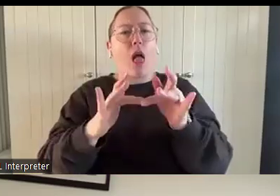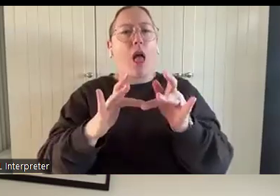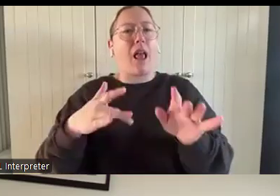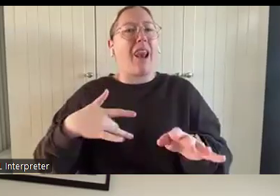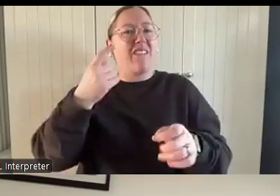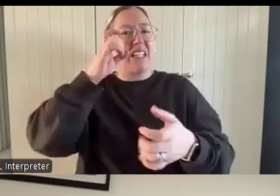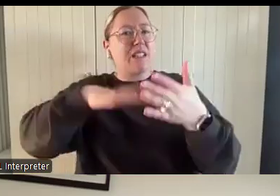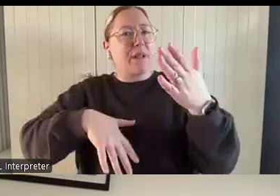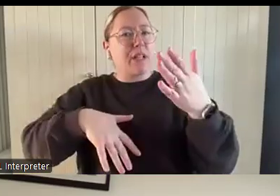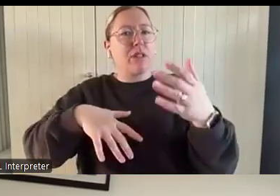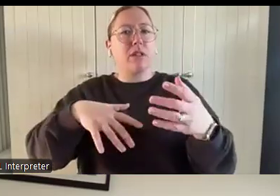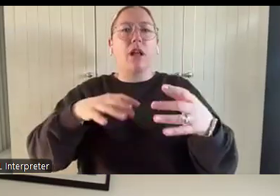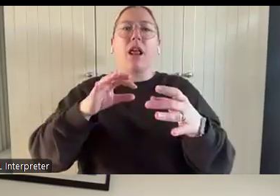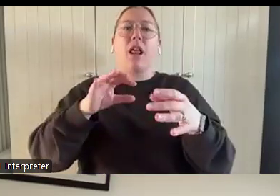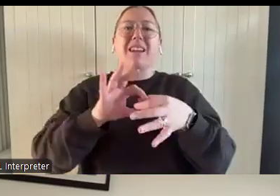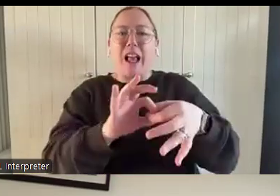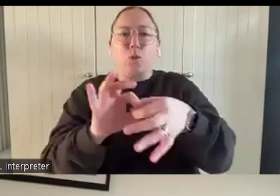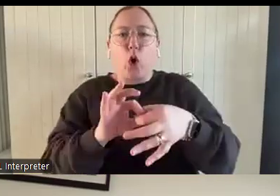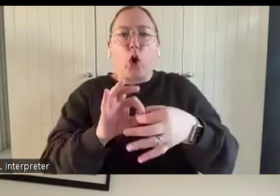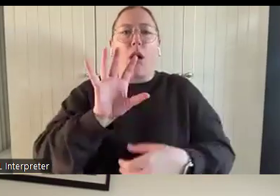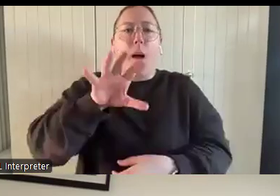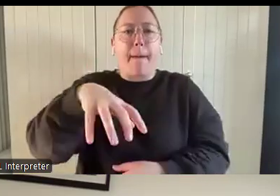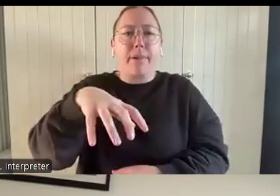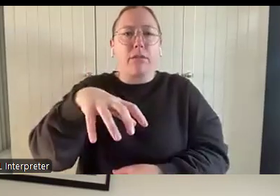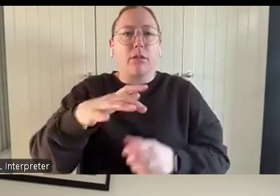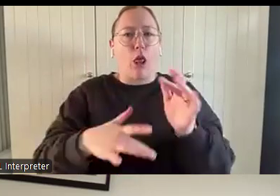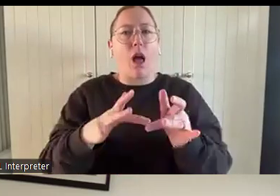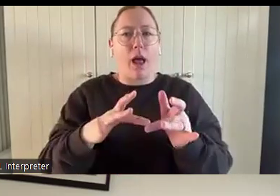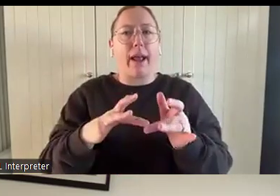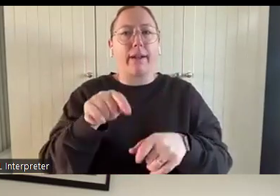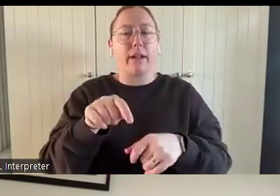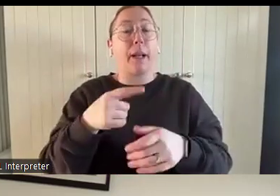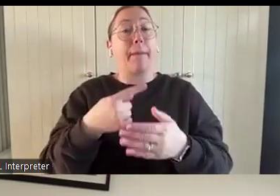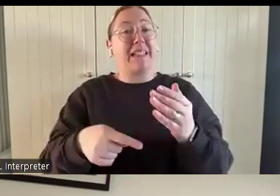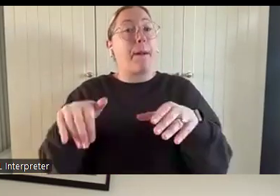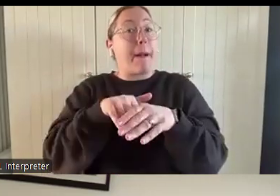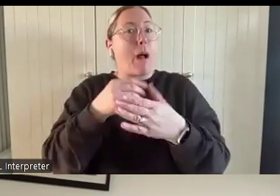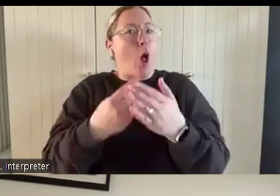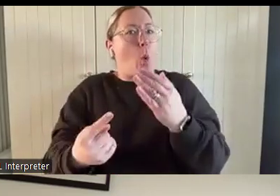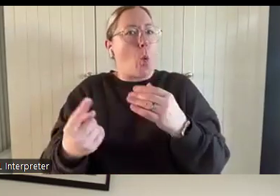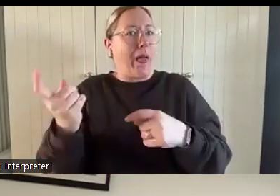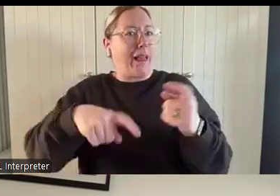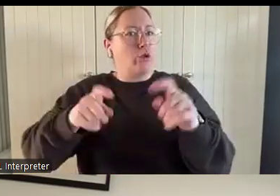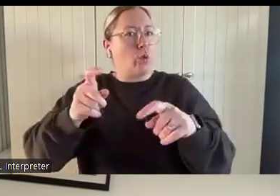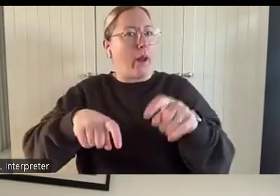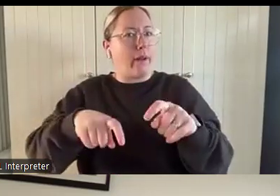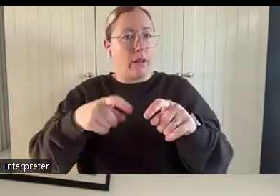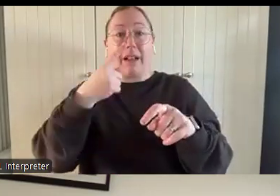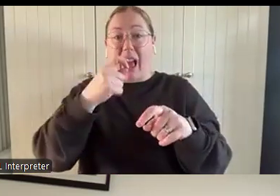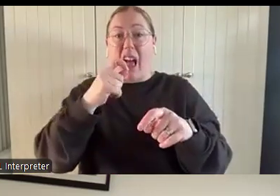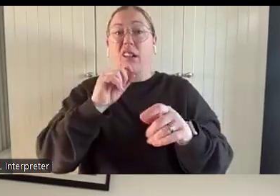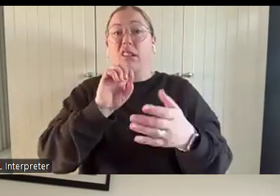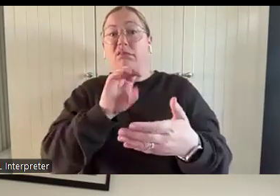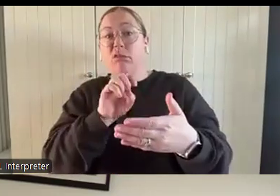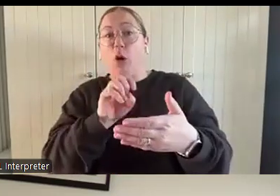hub. This is a secure members-only platform with discussion threads where people can comment, share experiences,